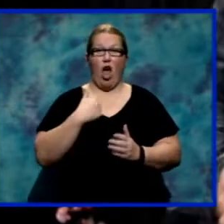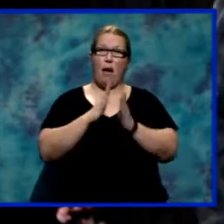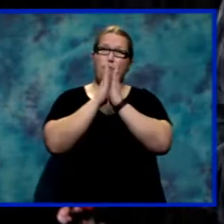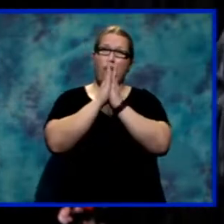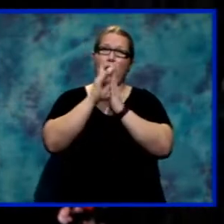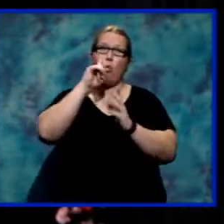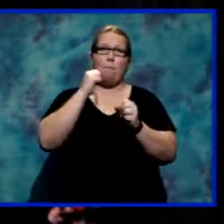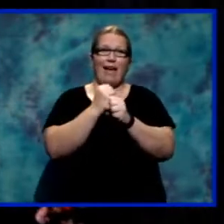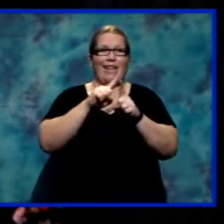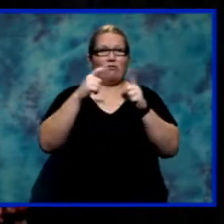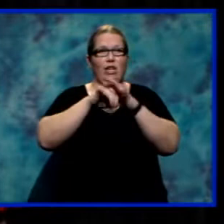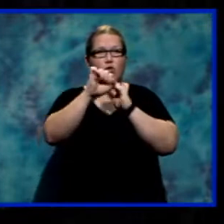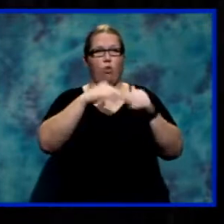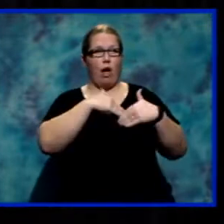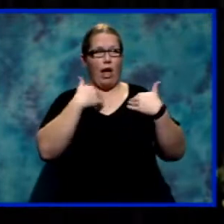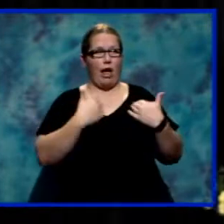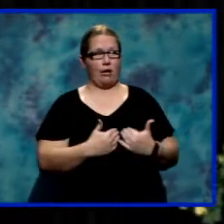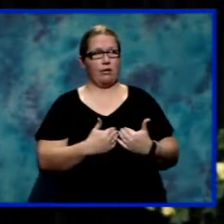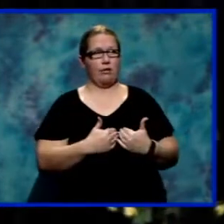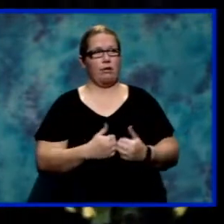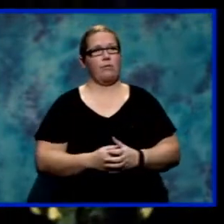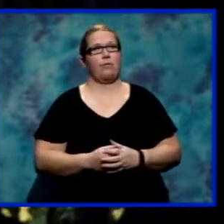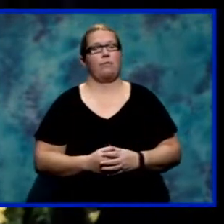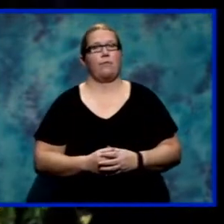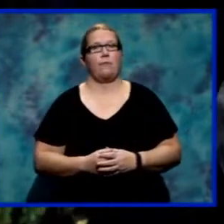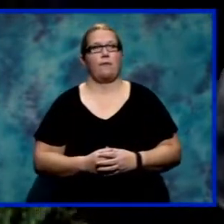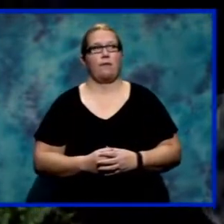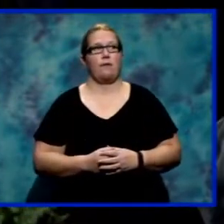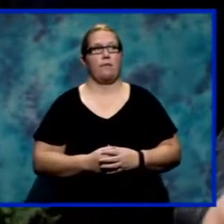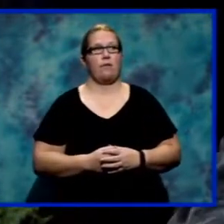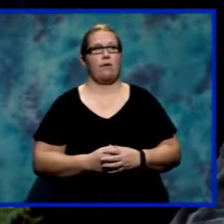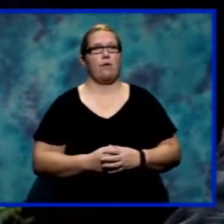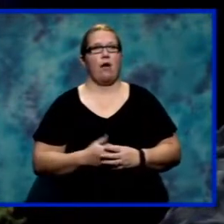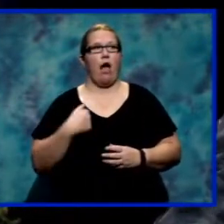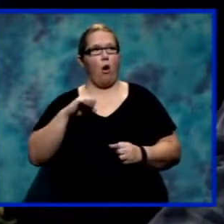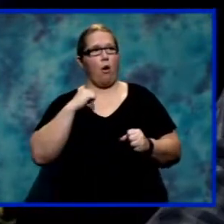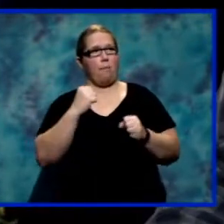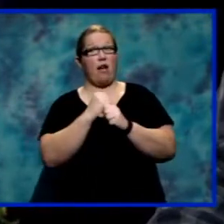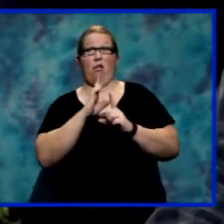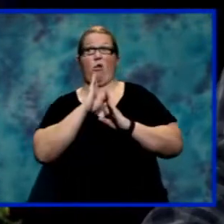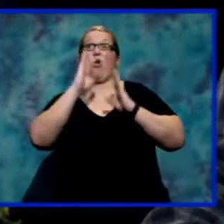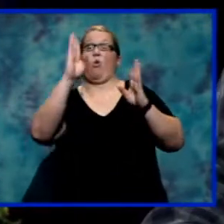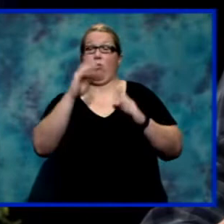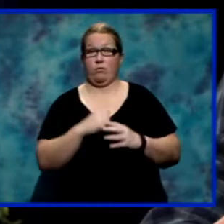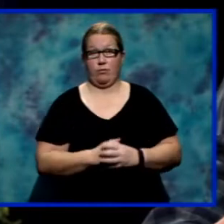difference in your heart. I'm going to make a call today. I don't do that this often, that often in this church, but I'm going to make a call